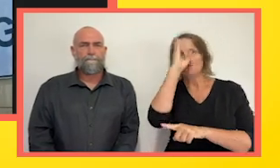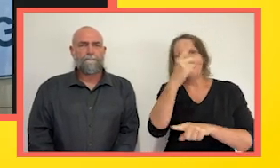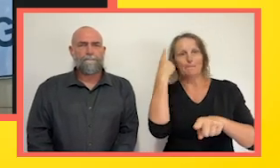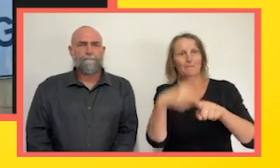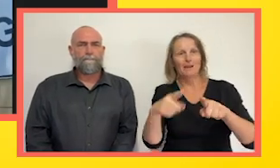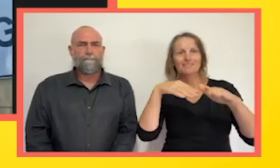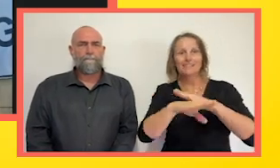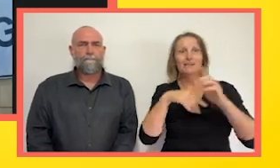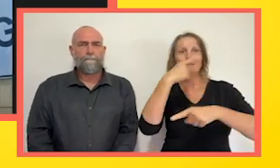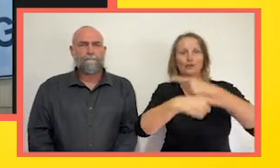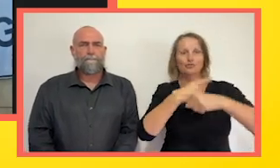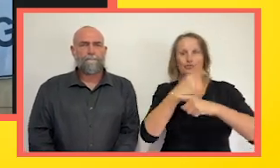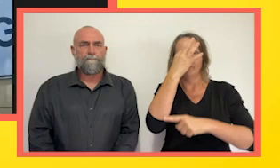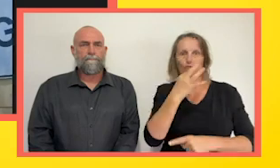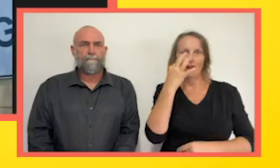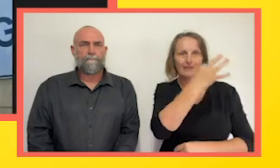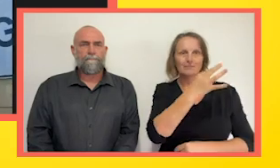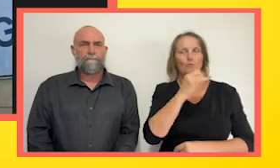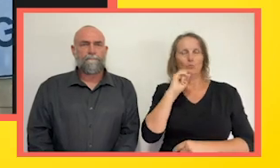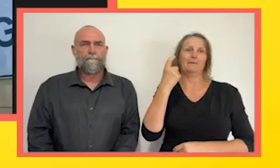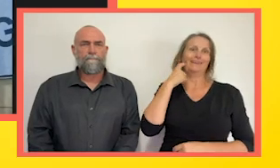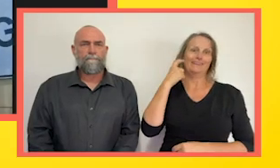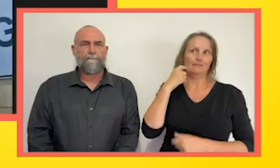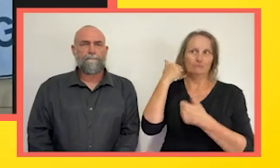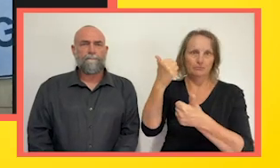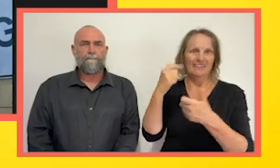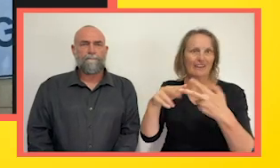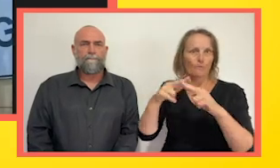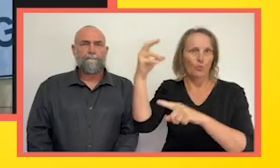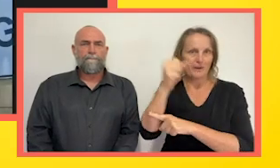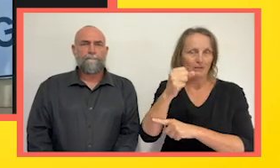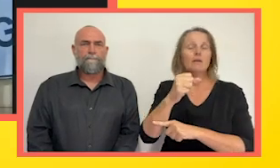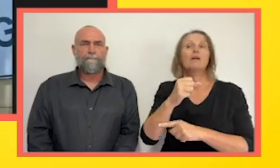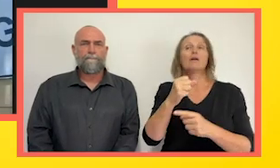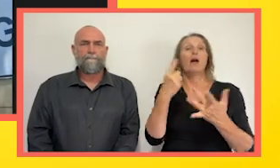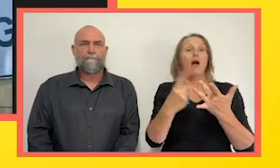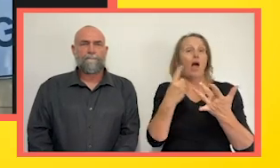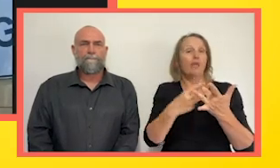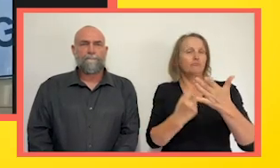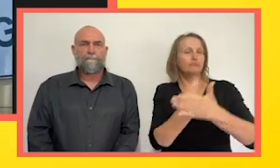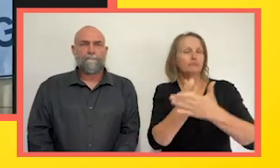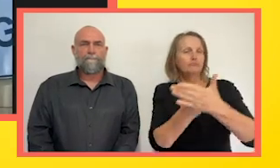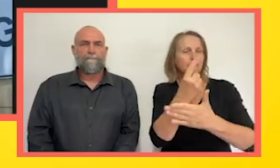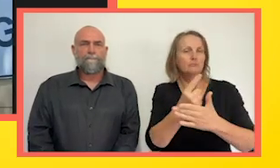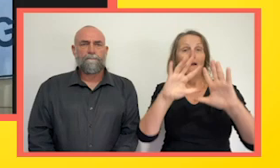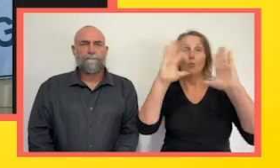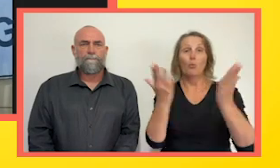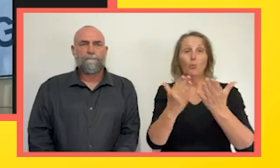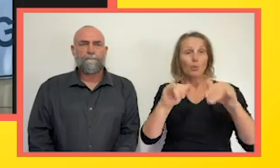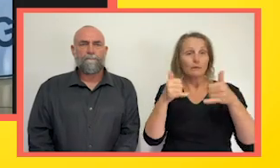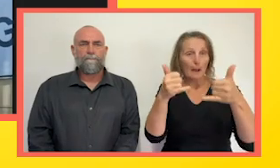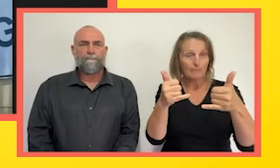So, that would make things a bit easier. But aside from that, we've also got a couple of World Cups.